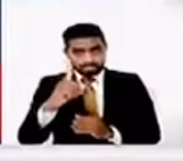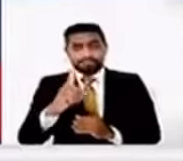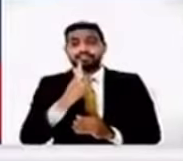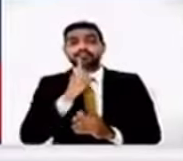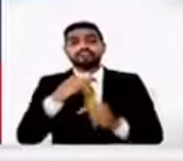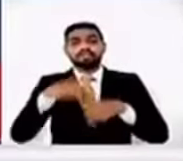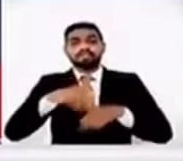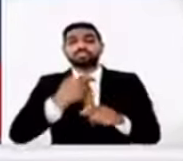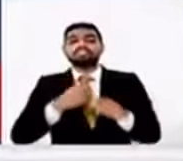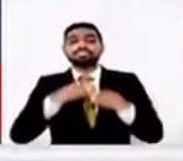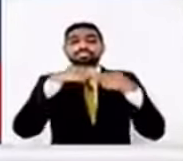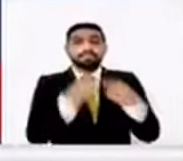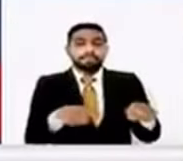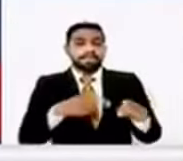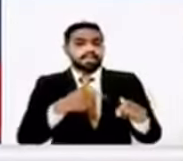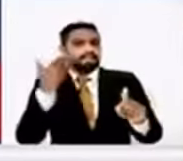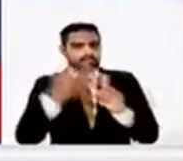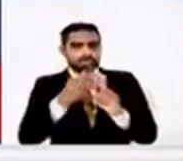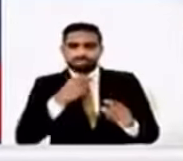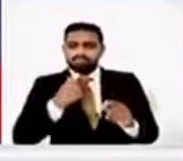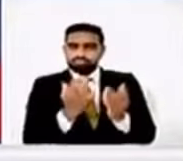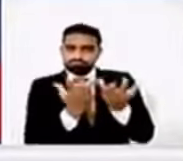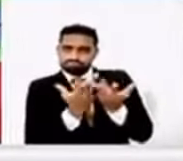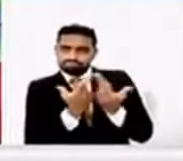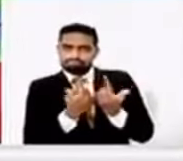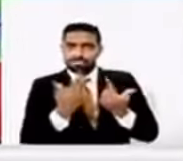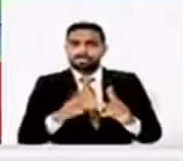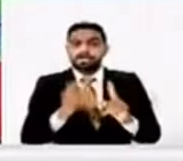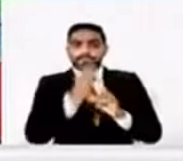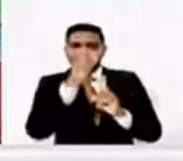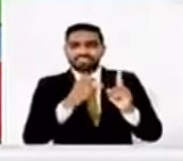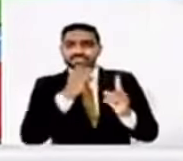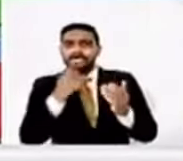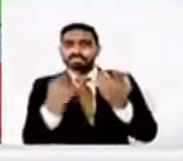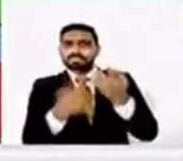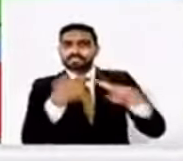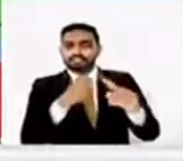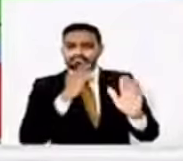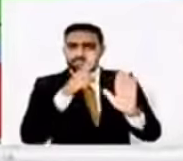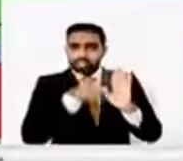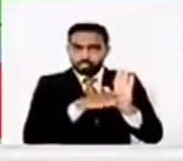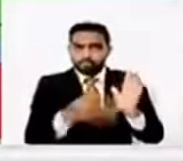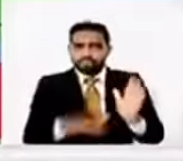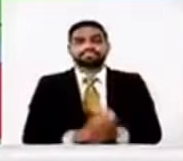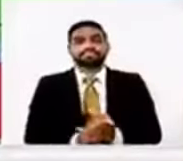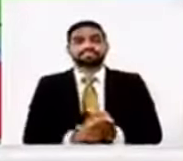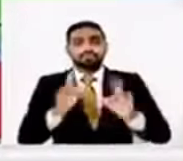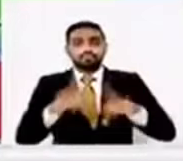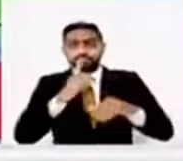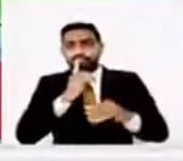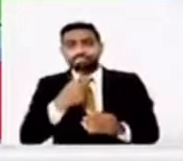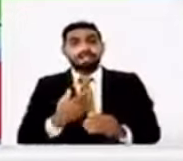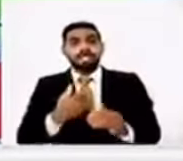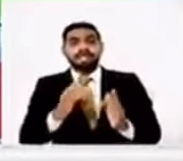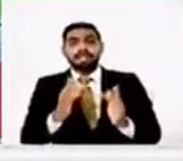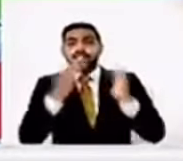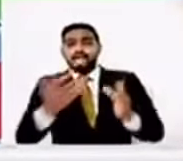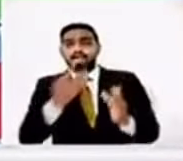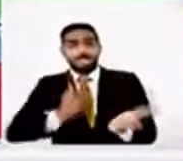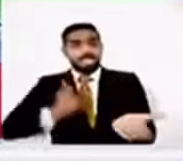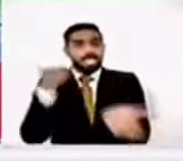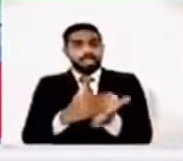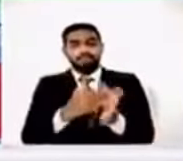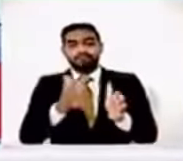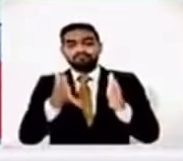the calculation of personal tax. Now this is a big package offered to, I would say, the middle